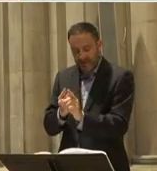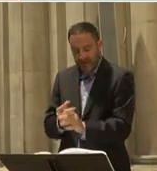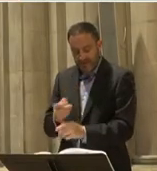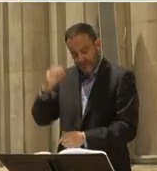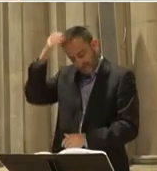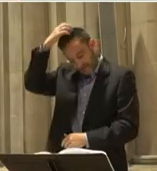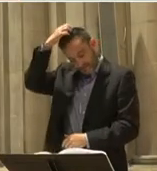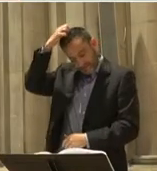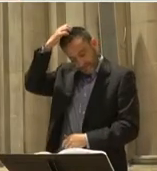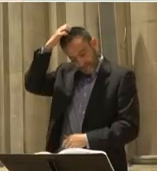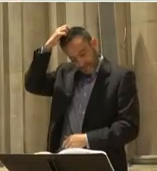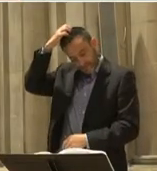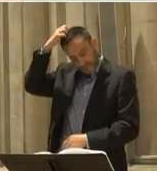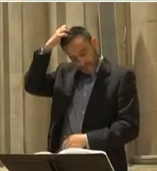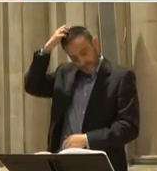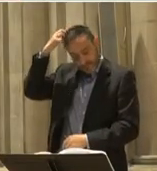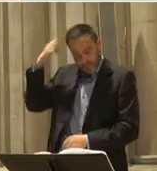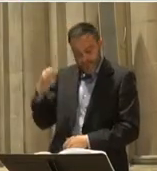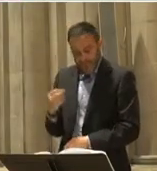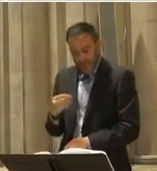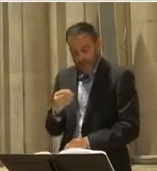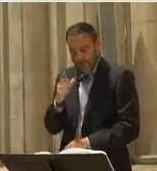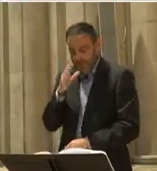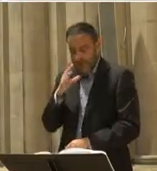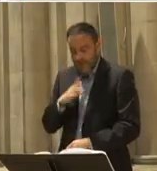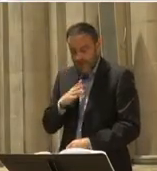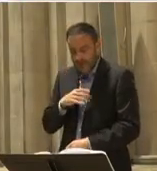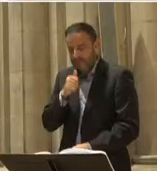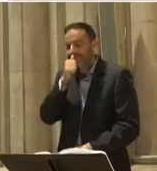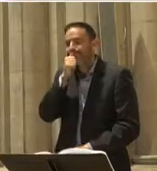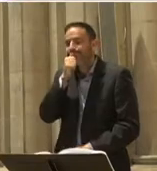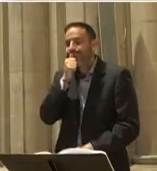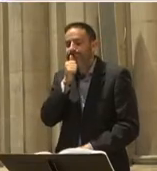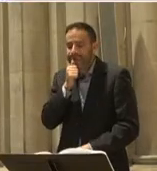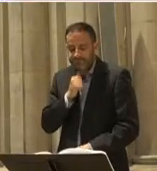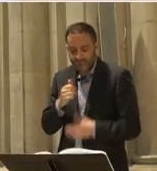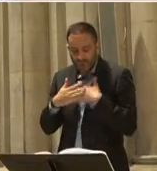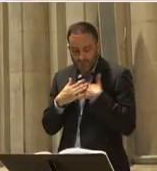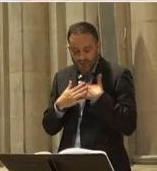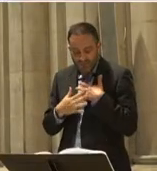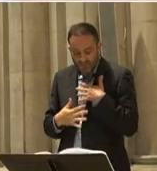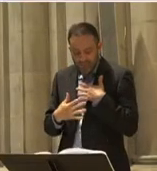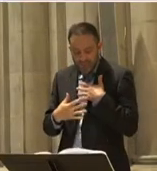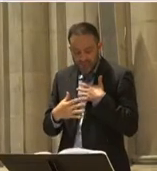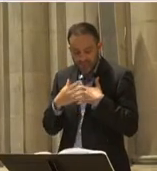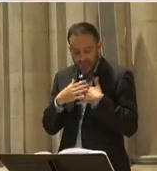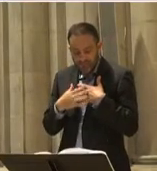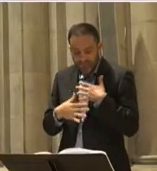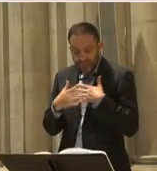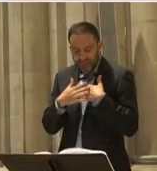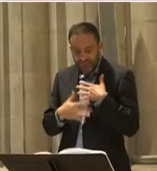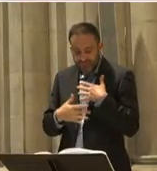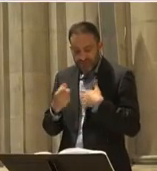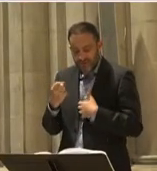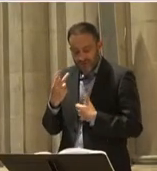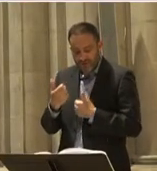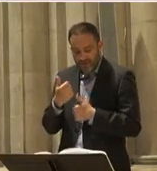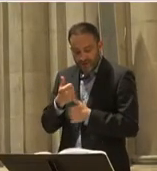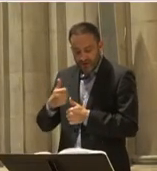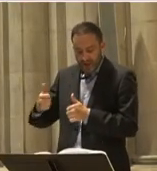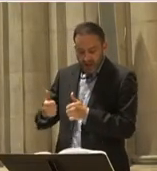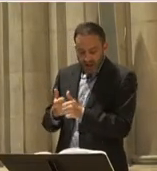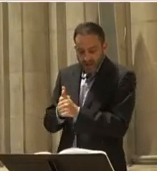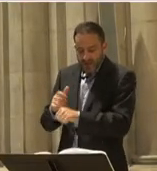disciples. Then suddenly a woman who had been suffering from hemorrhages for 12 years came up behind